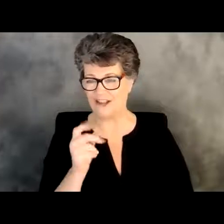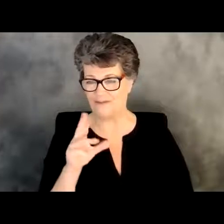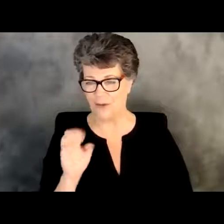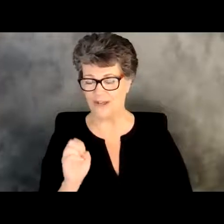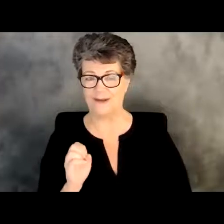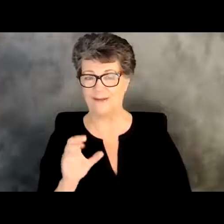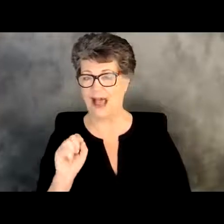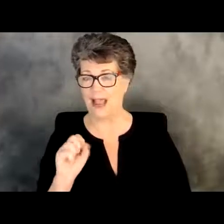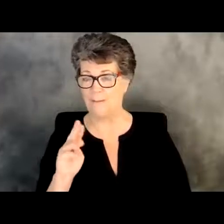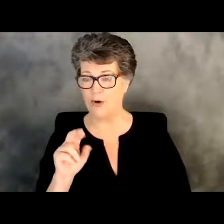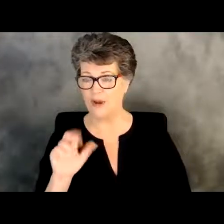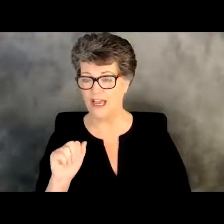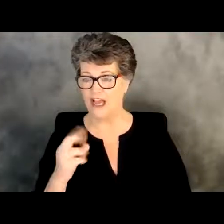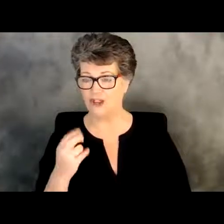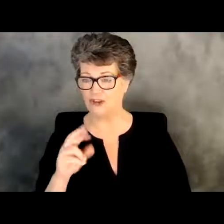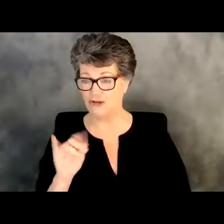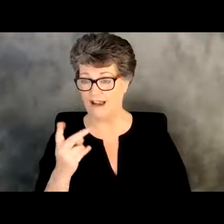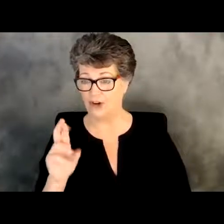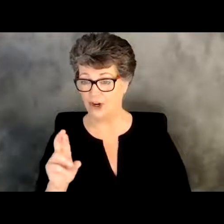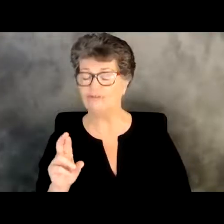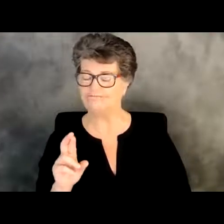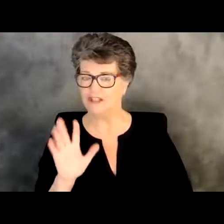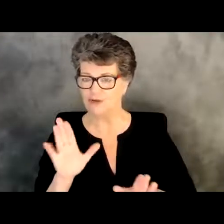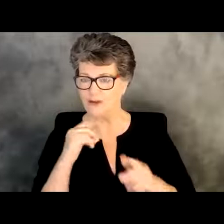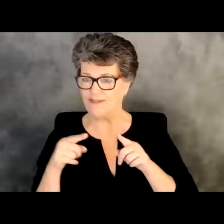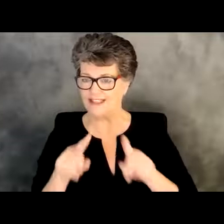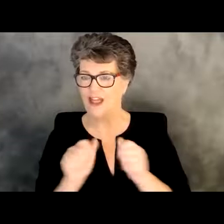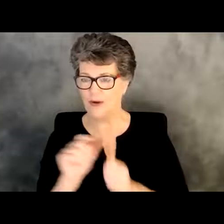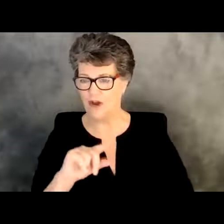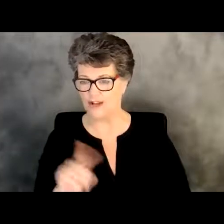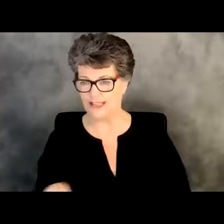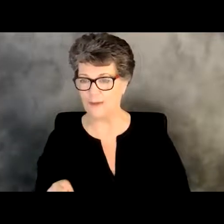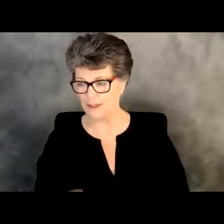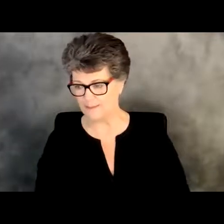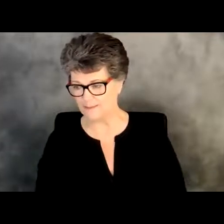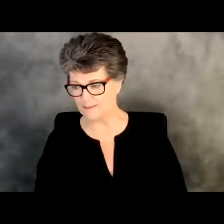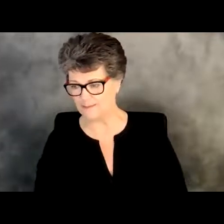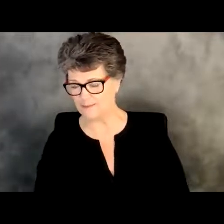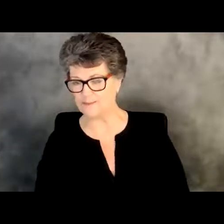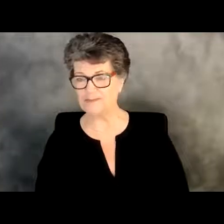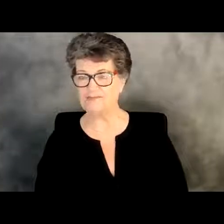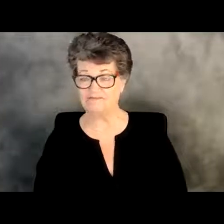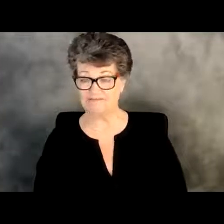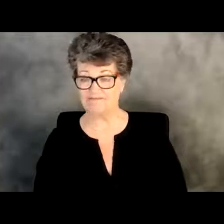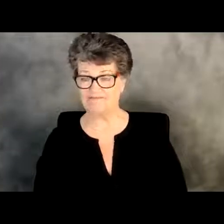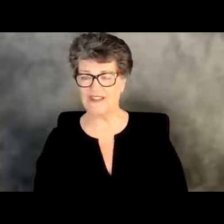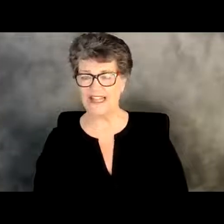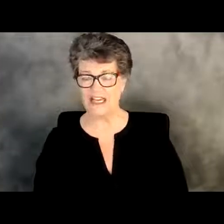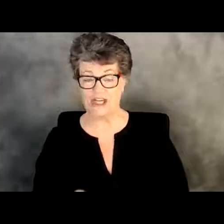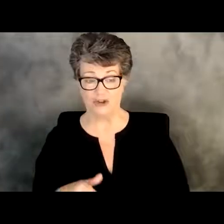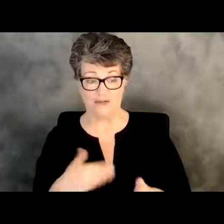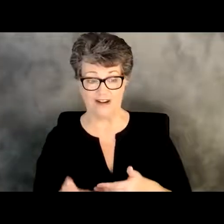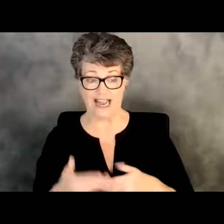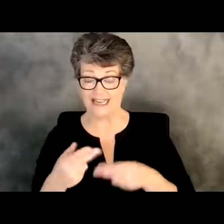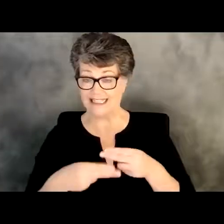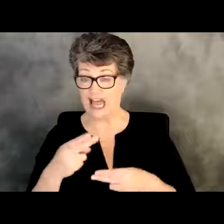Maria Shriver. So it's wonderful to again have this alignment with Alzheimer's and aging. So for our next slide, Sharon Nevins will